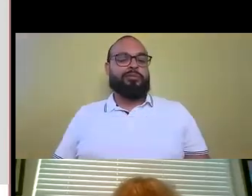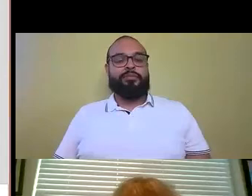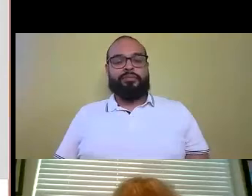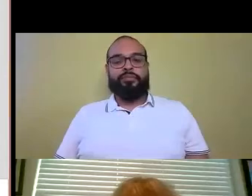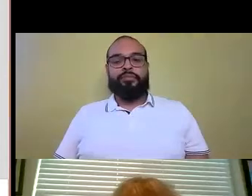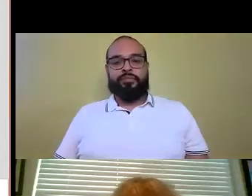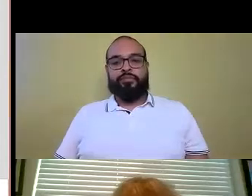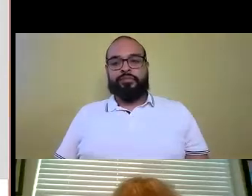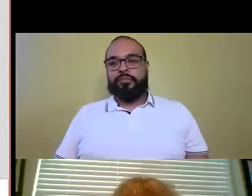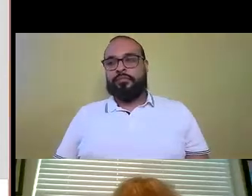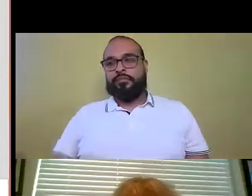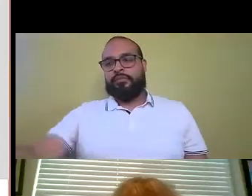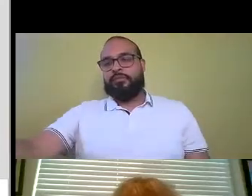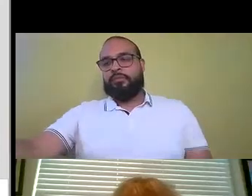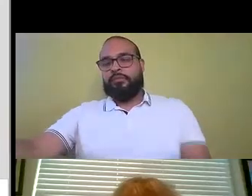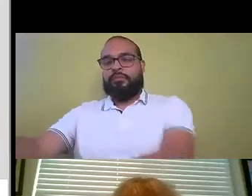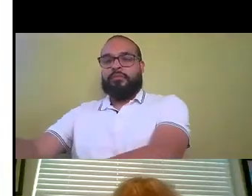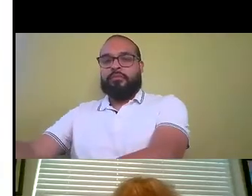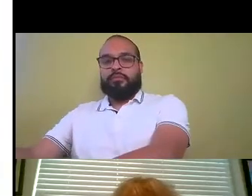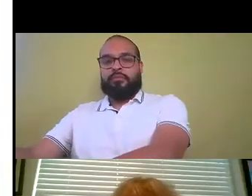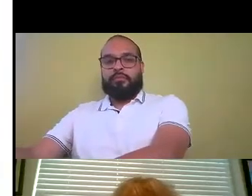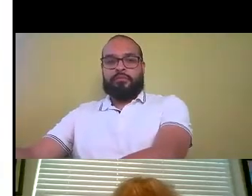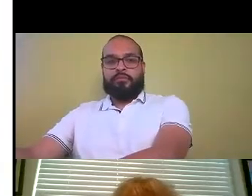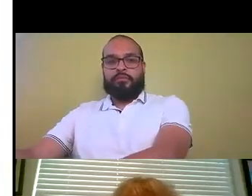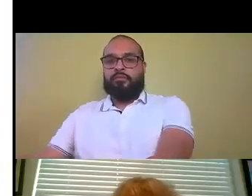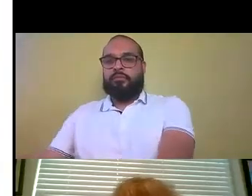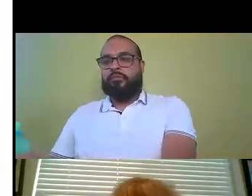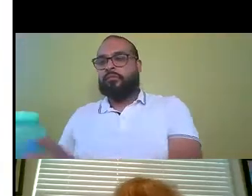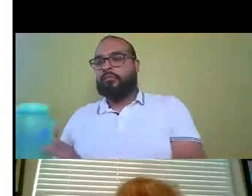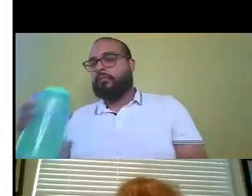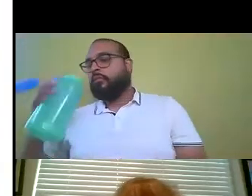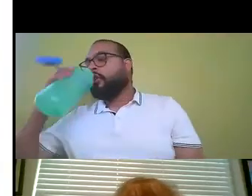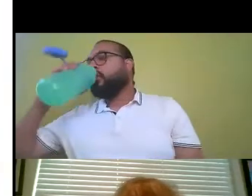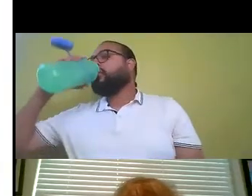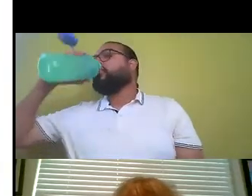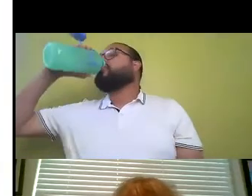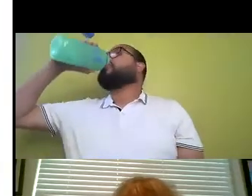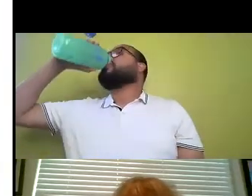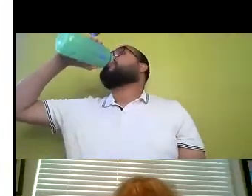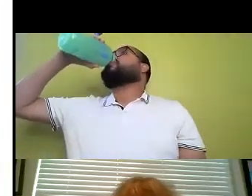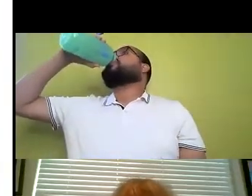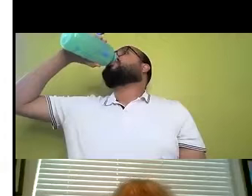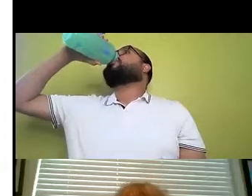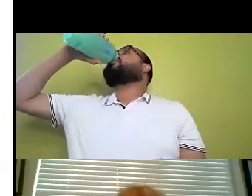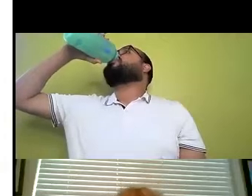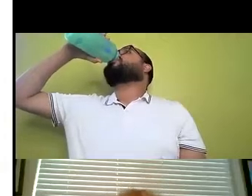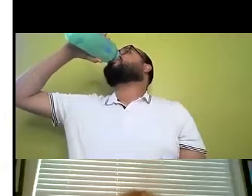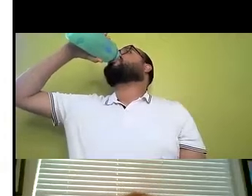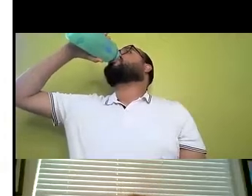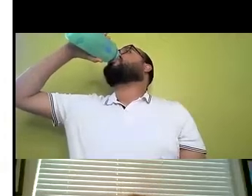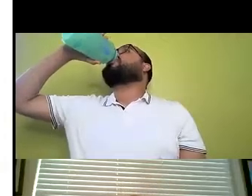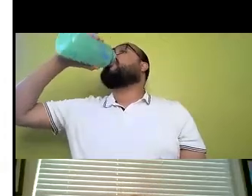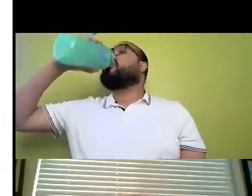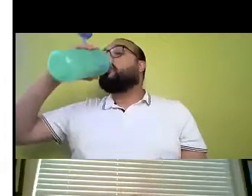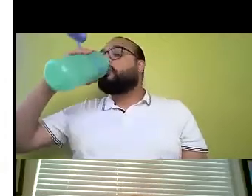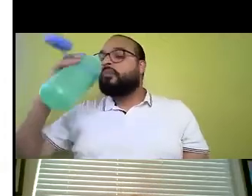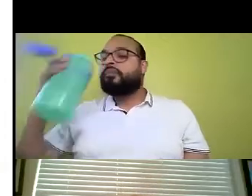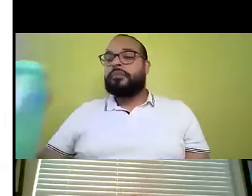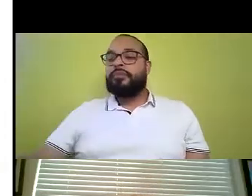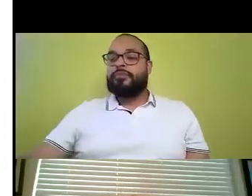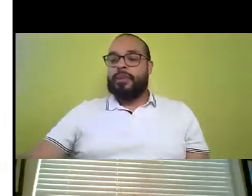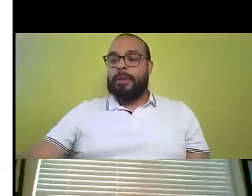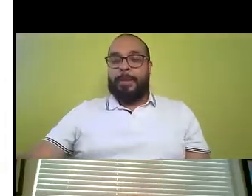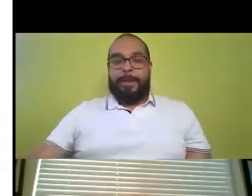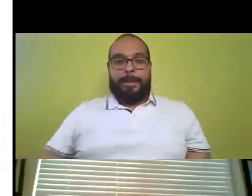for. What does that diet look like? Yes. So we're going to be talking about the